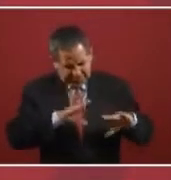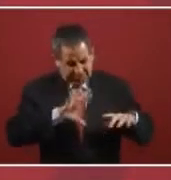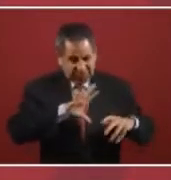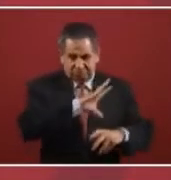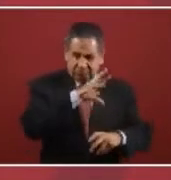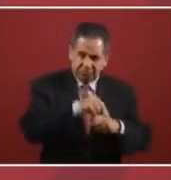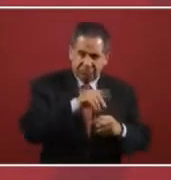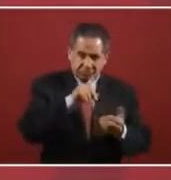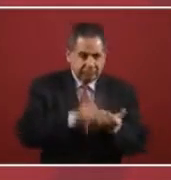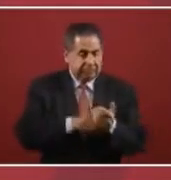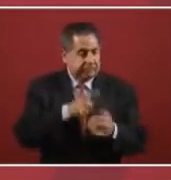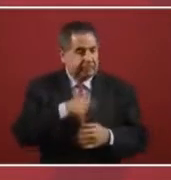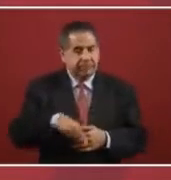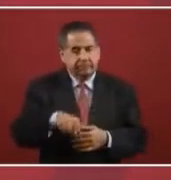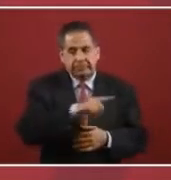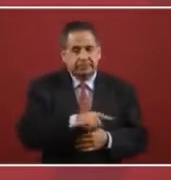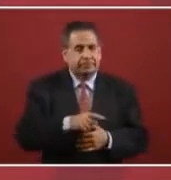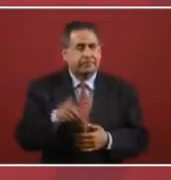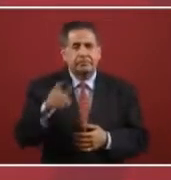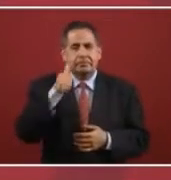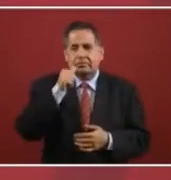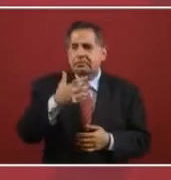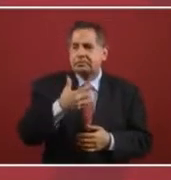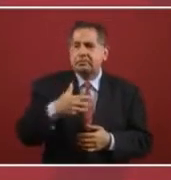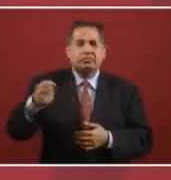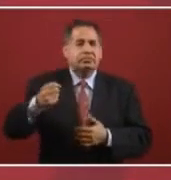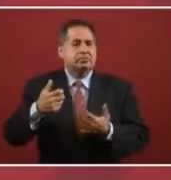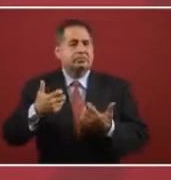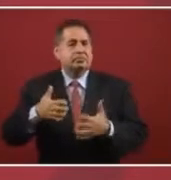the service was concentrated in the big